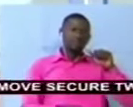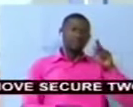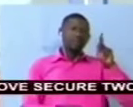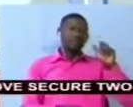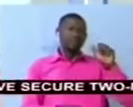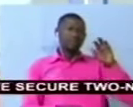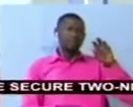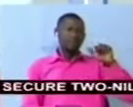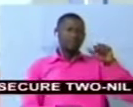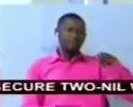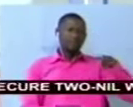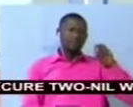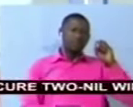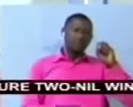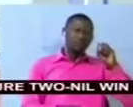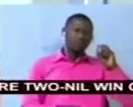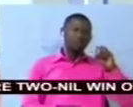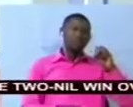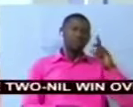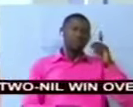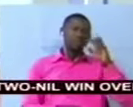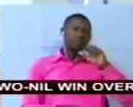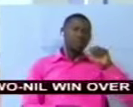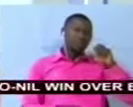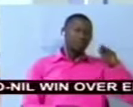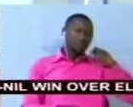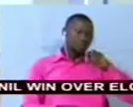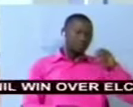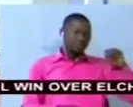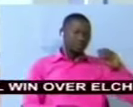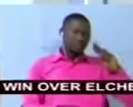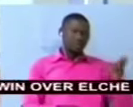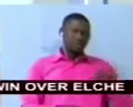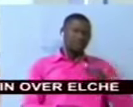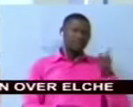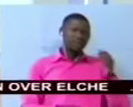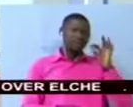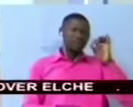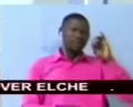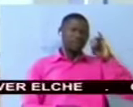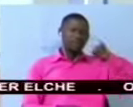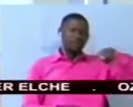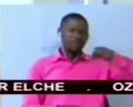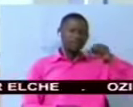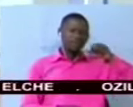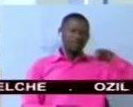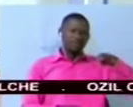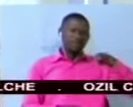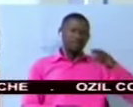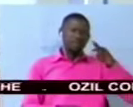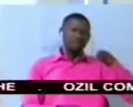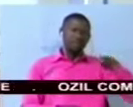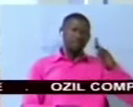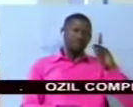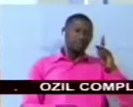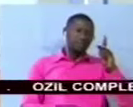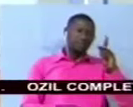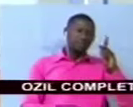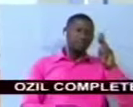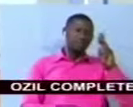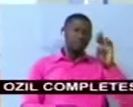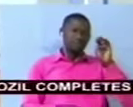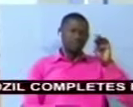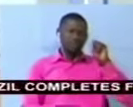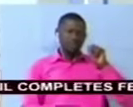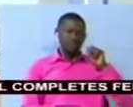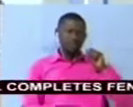Drame. Mm-hmm. And Tijandur. Wow. Yes. Bon gudi gunje kagi ni mulim ni dal ñu fa nekkon ayo.